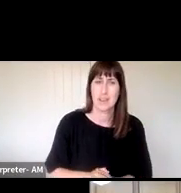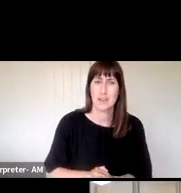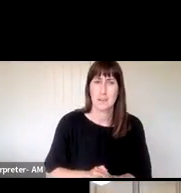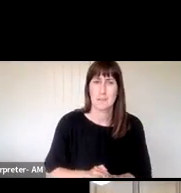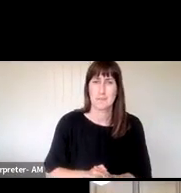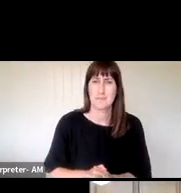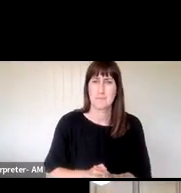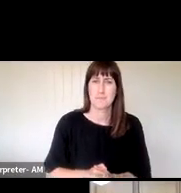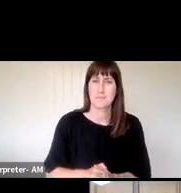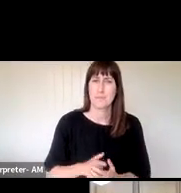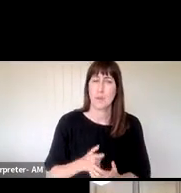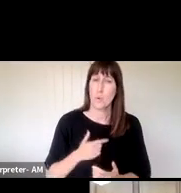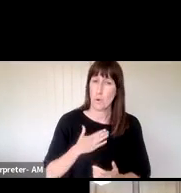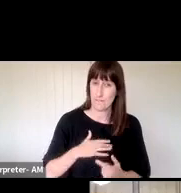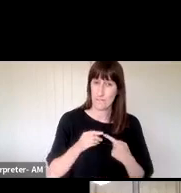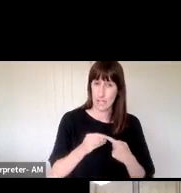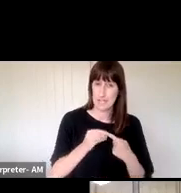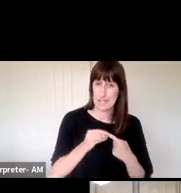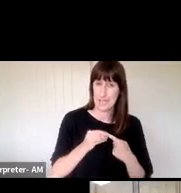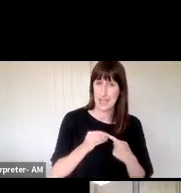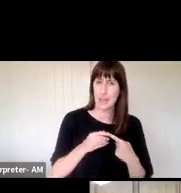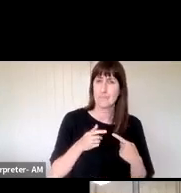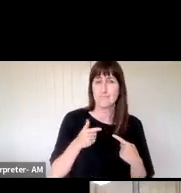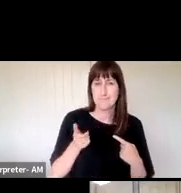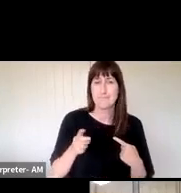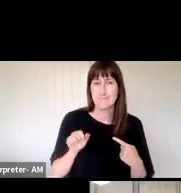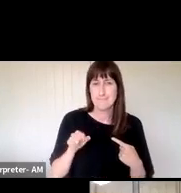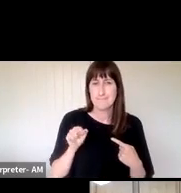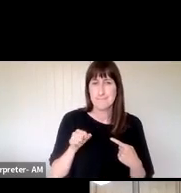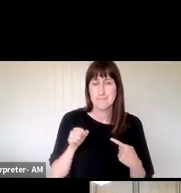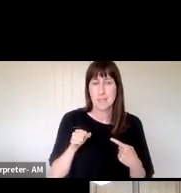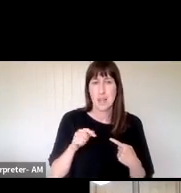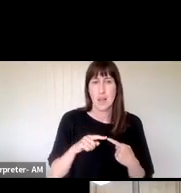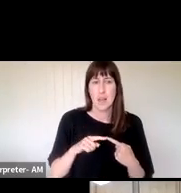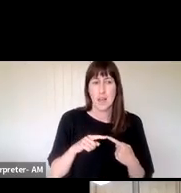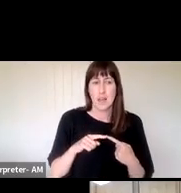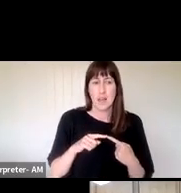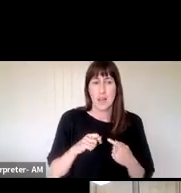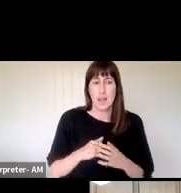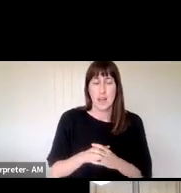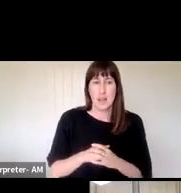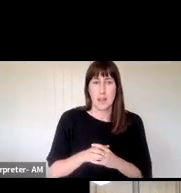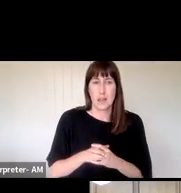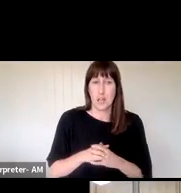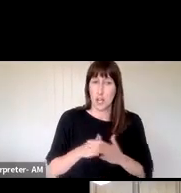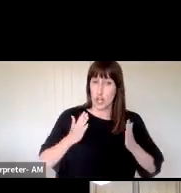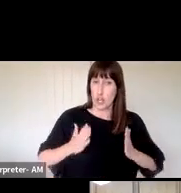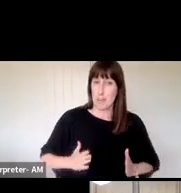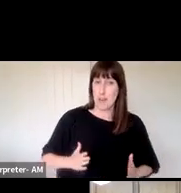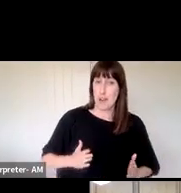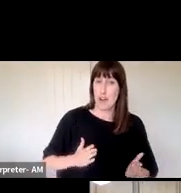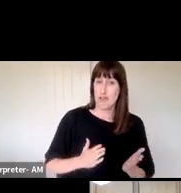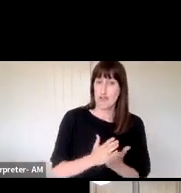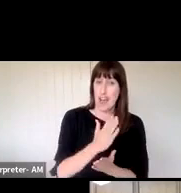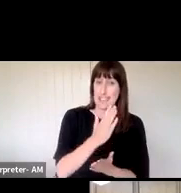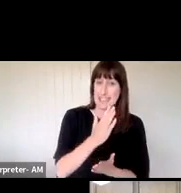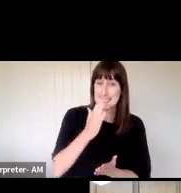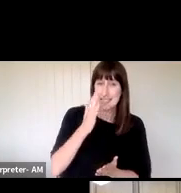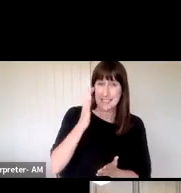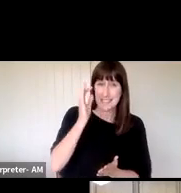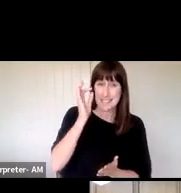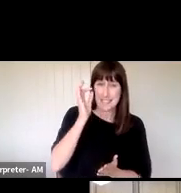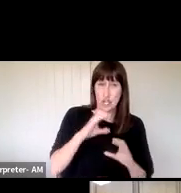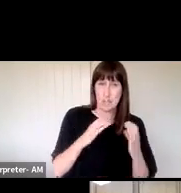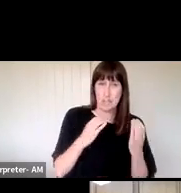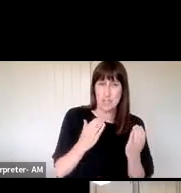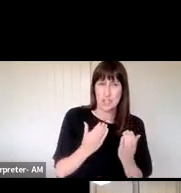I wanted to say first, I understand that there are some views that perhaps the Human Rights Commission should be lost, which